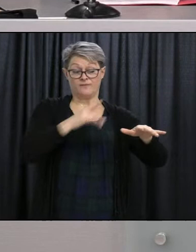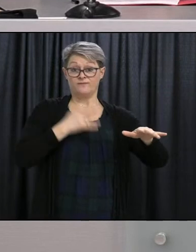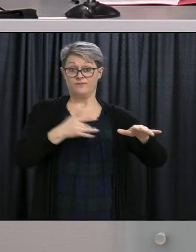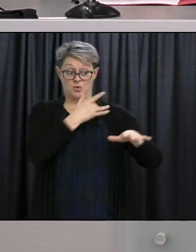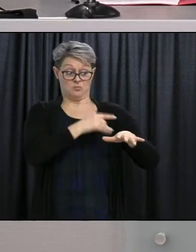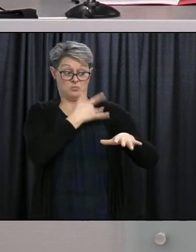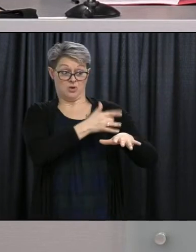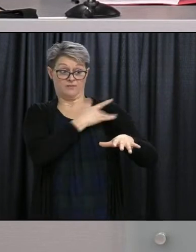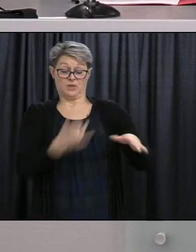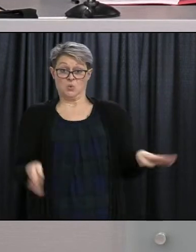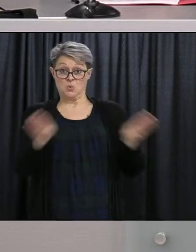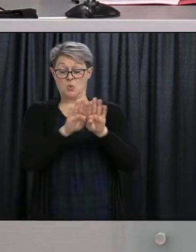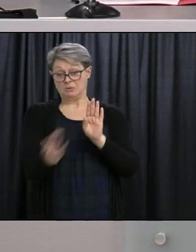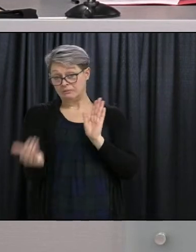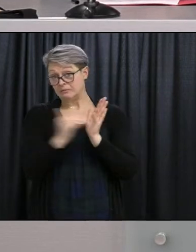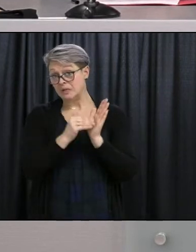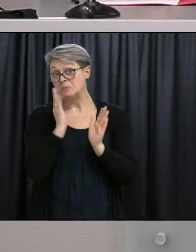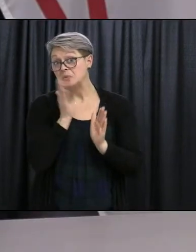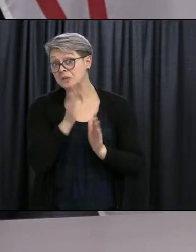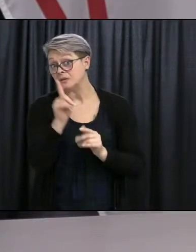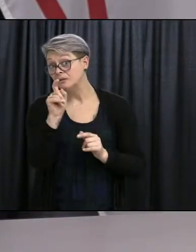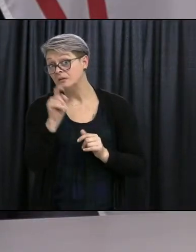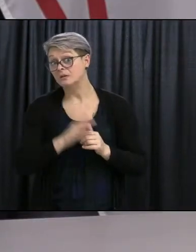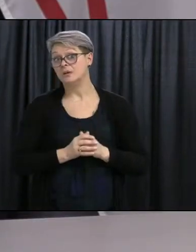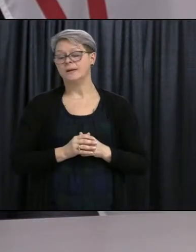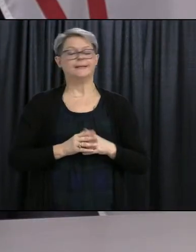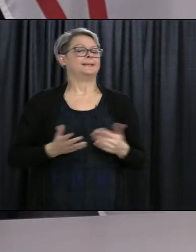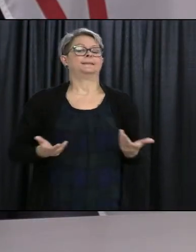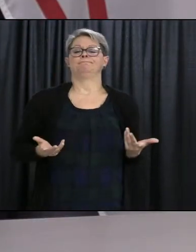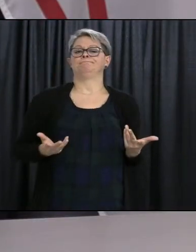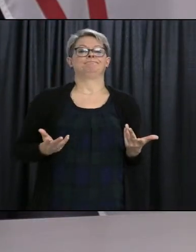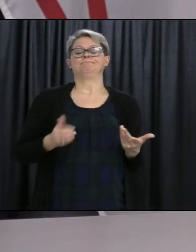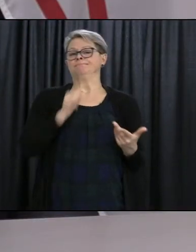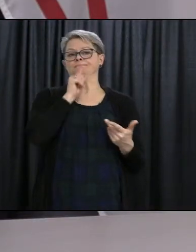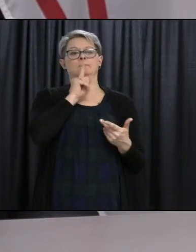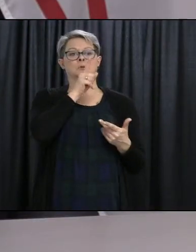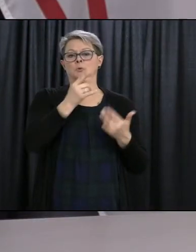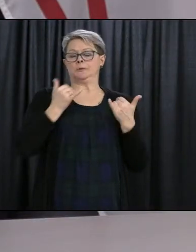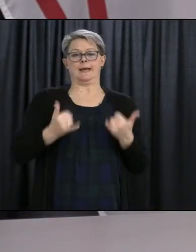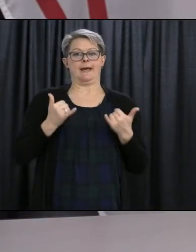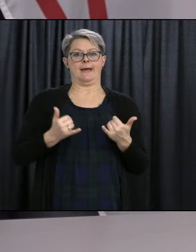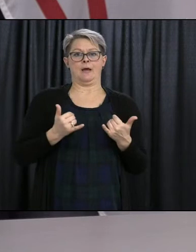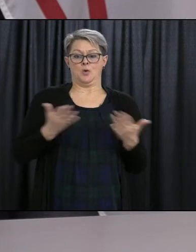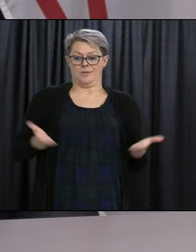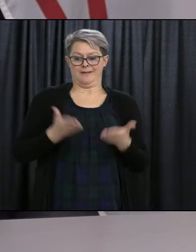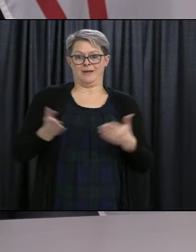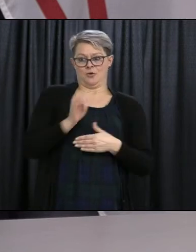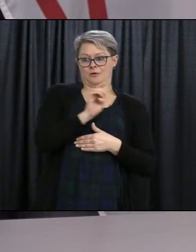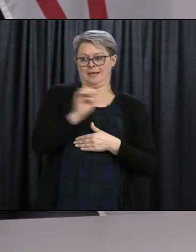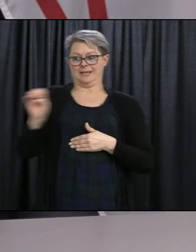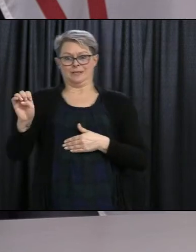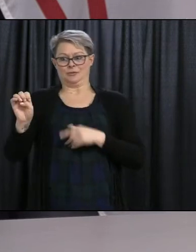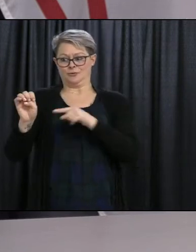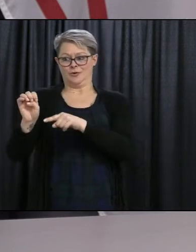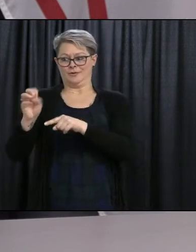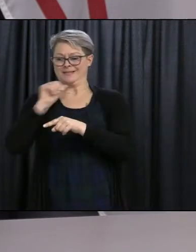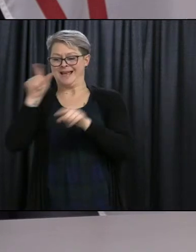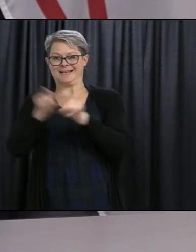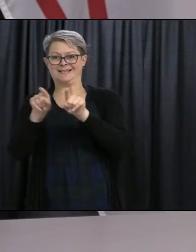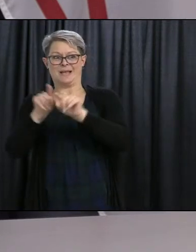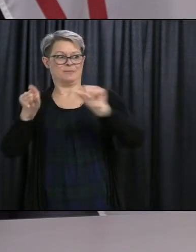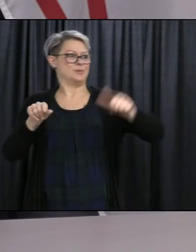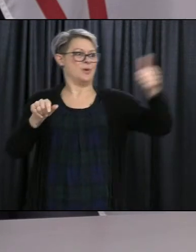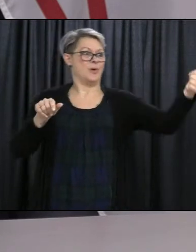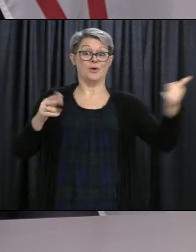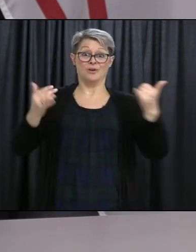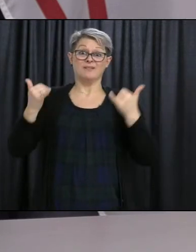inevitable? I'm not really sure where we are right now in Metro is not the same. Like, we're pretty well